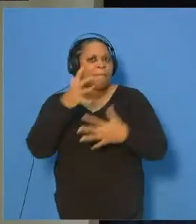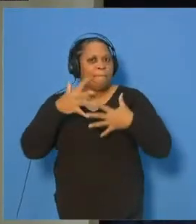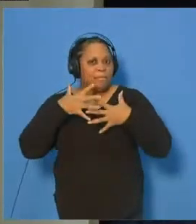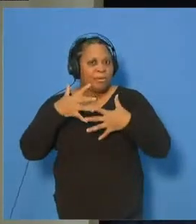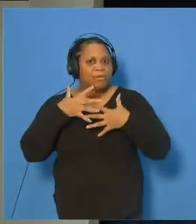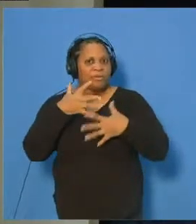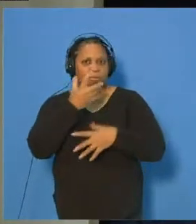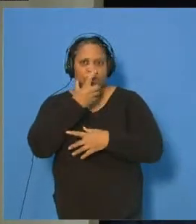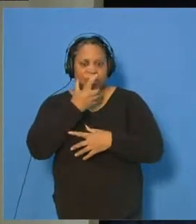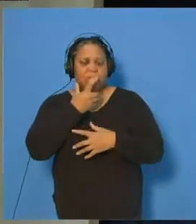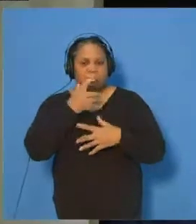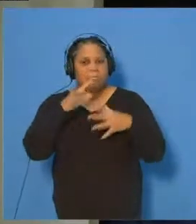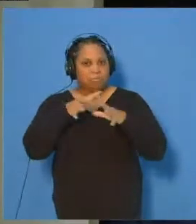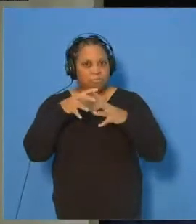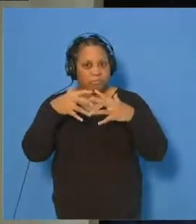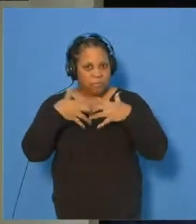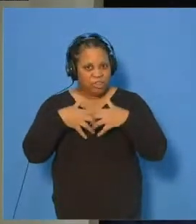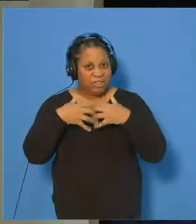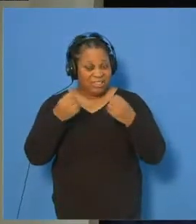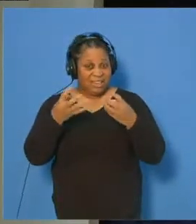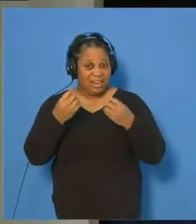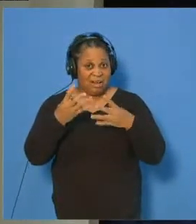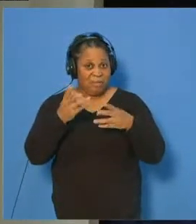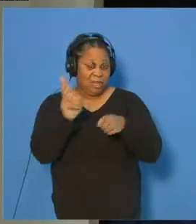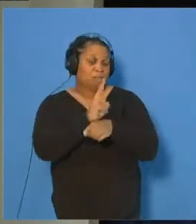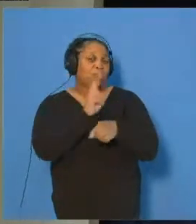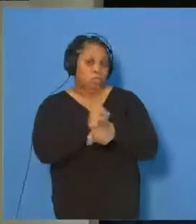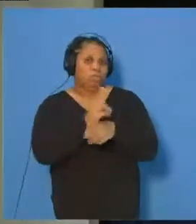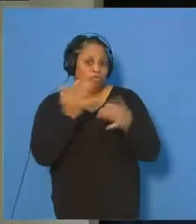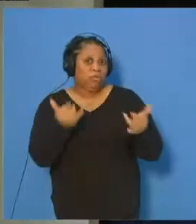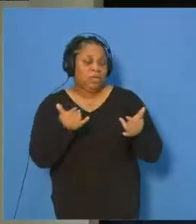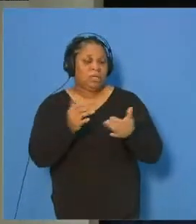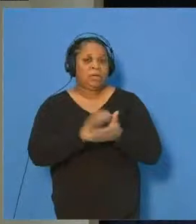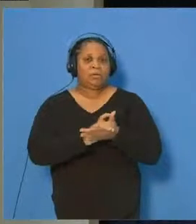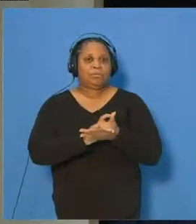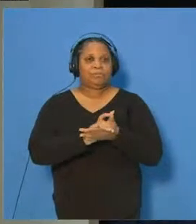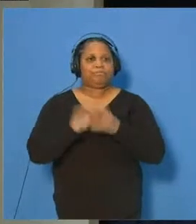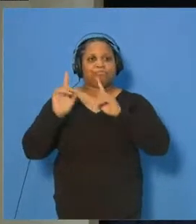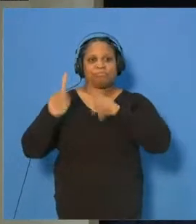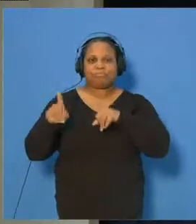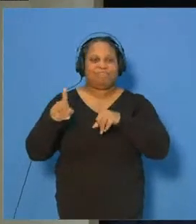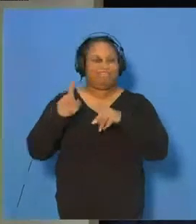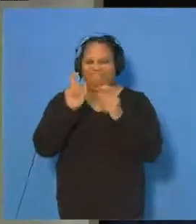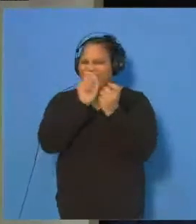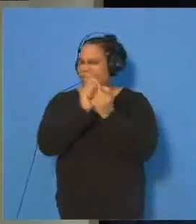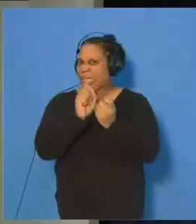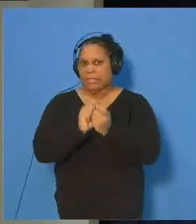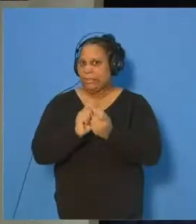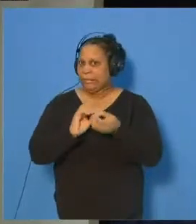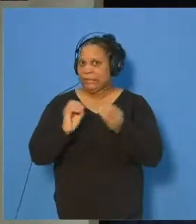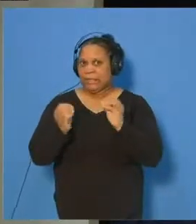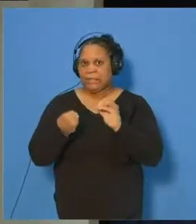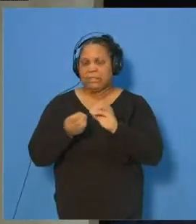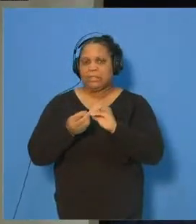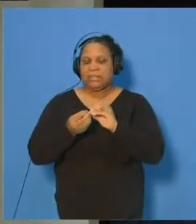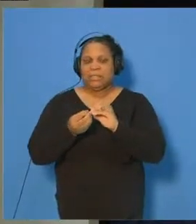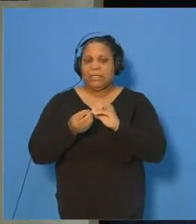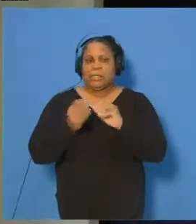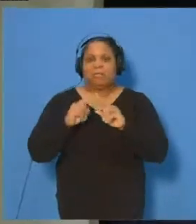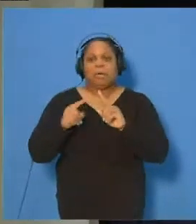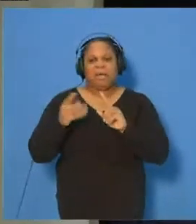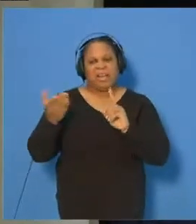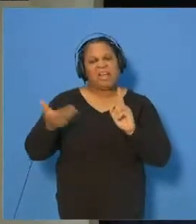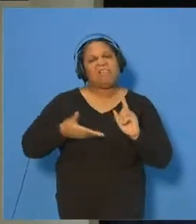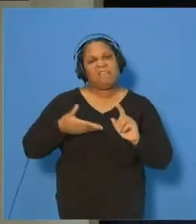on island and how many are occupied / in use? I don't have the exact figures. I would invite